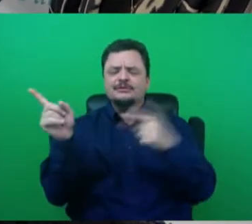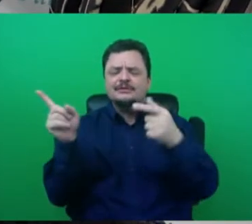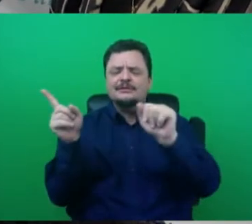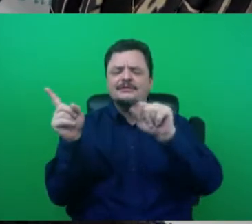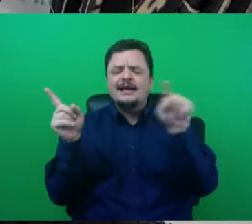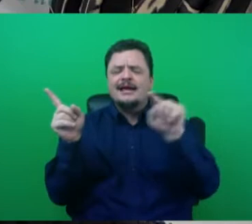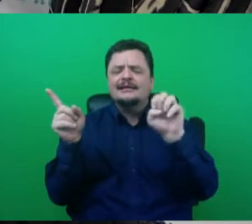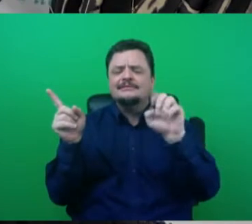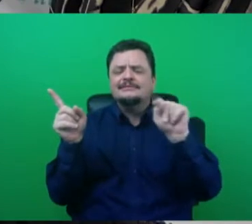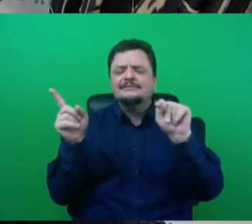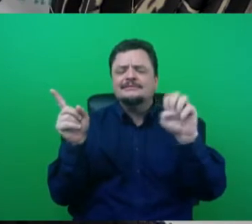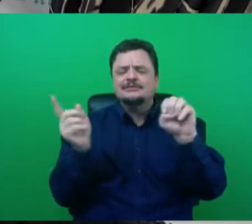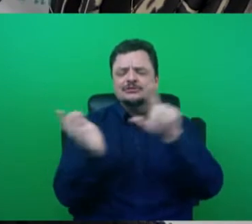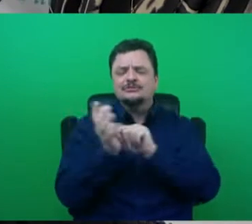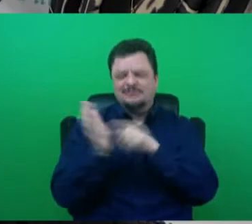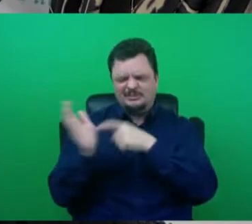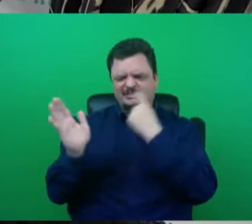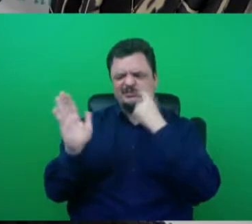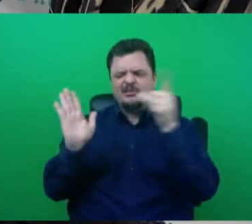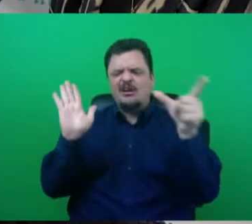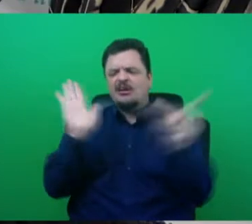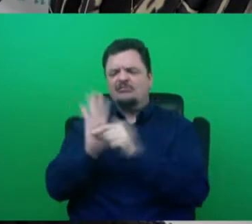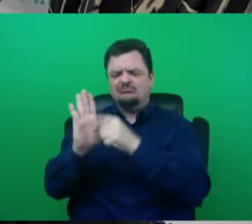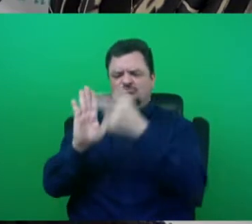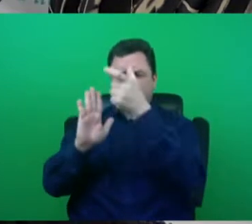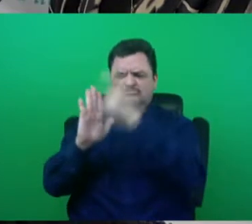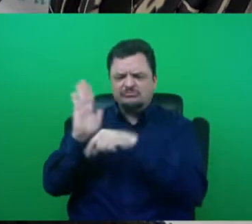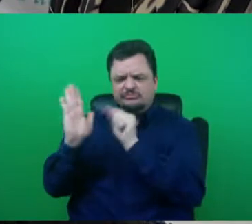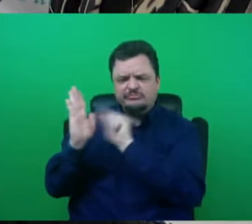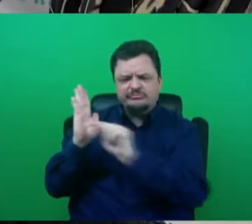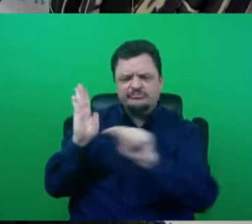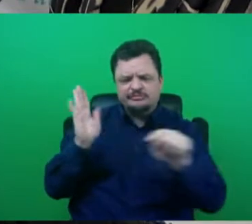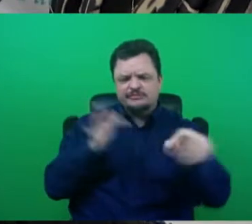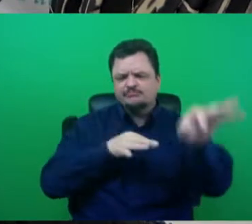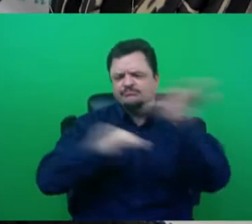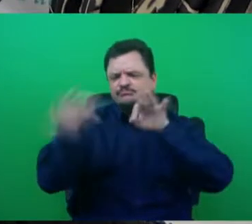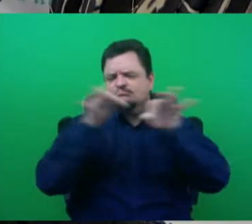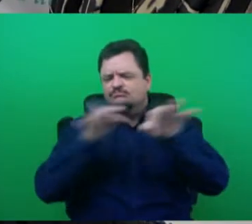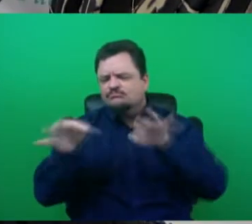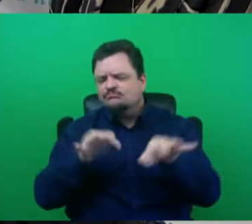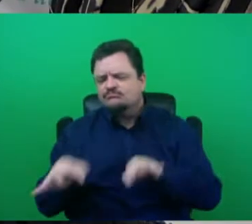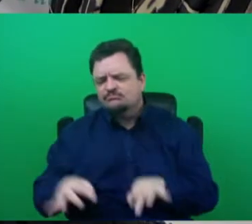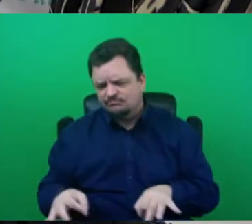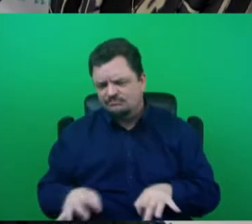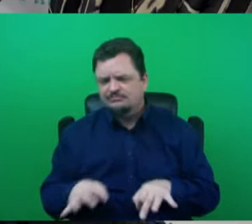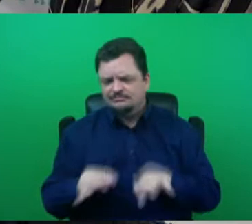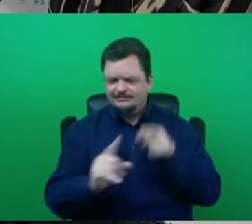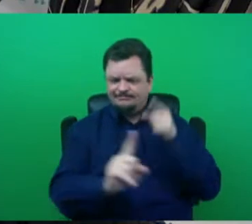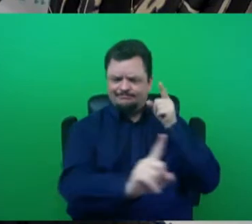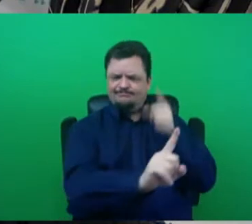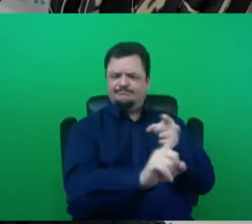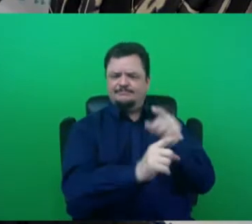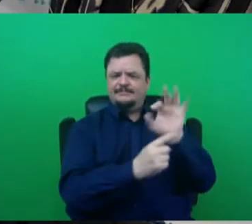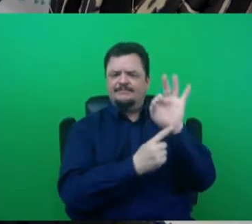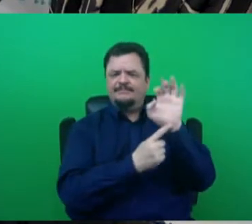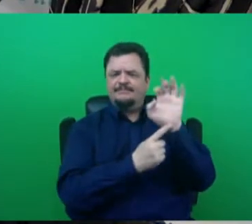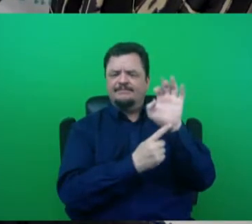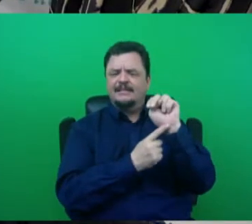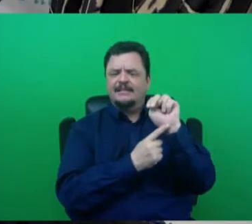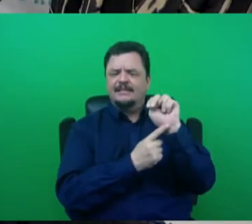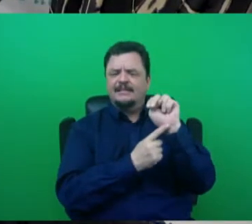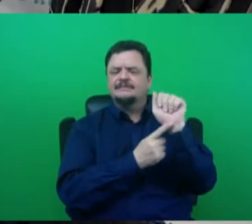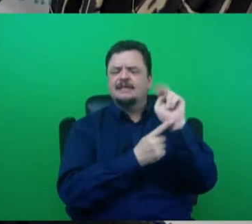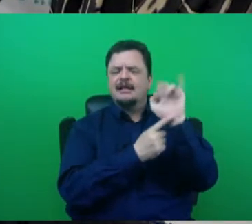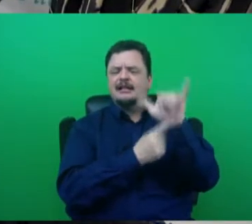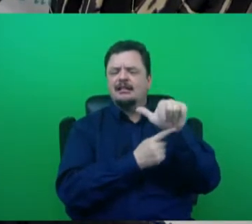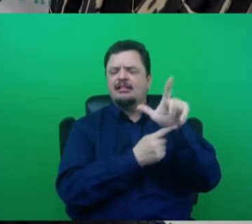are excellent articles about fentanyl. So I had a chance to talk with the editor